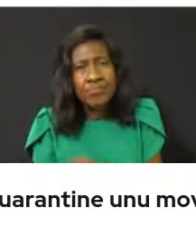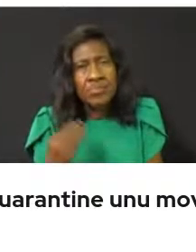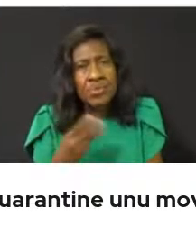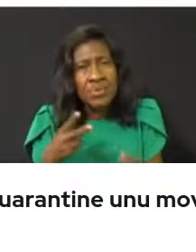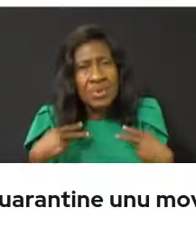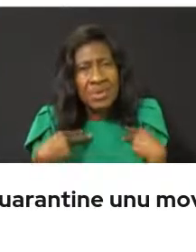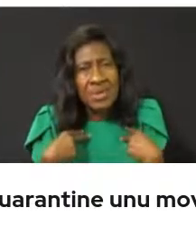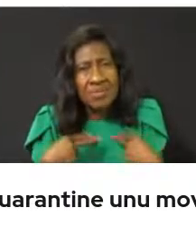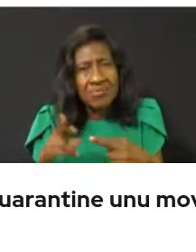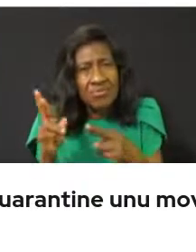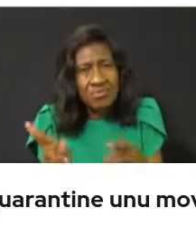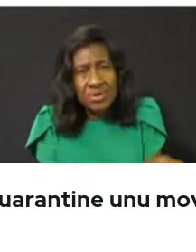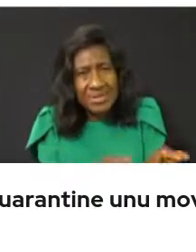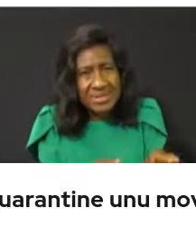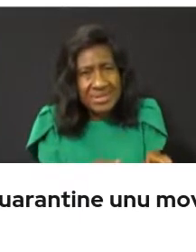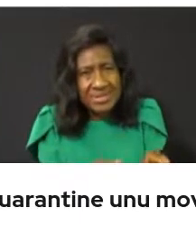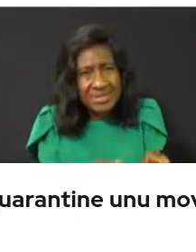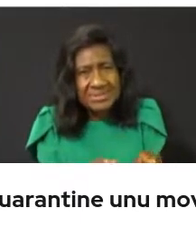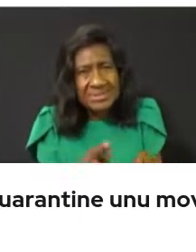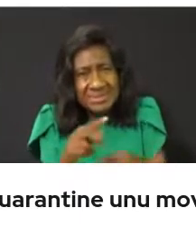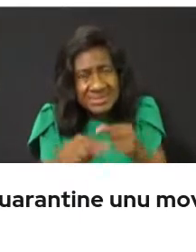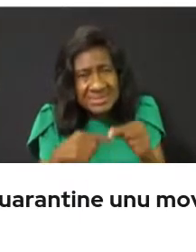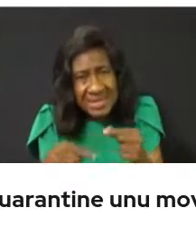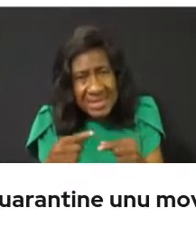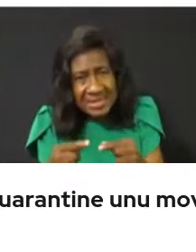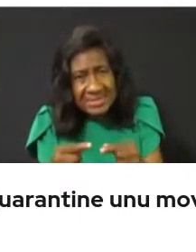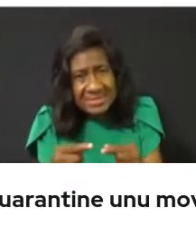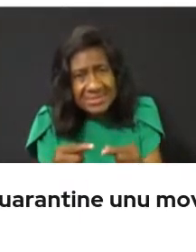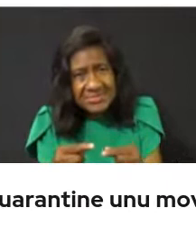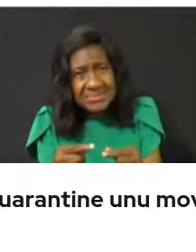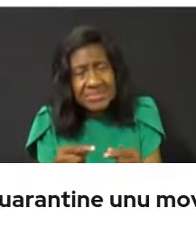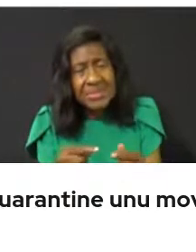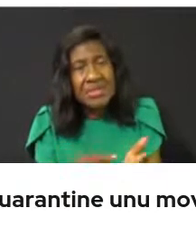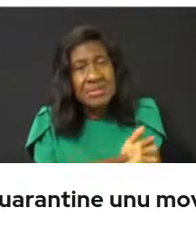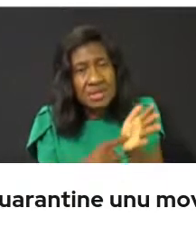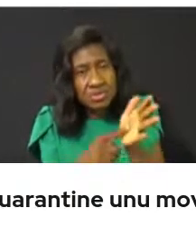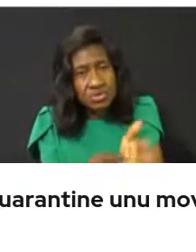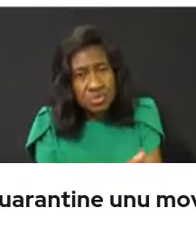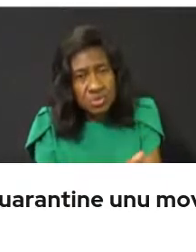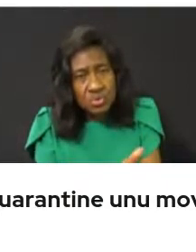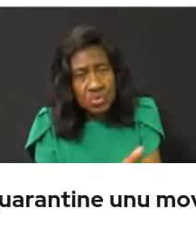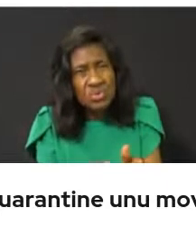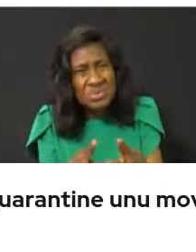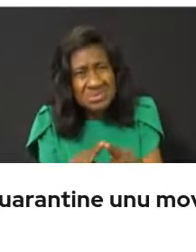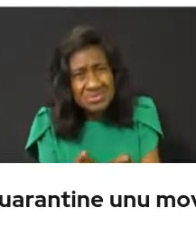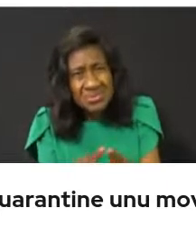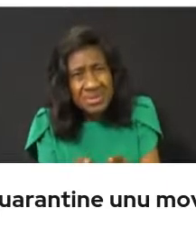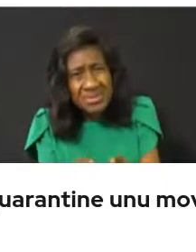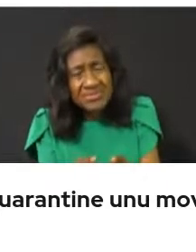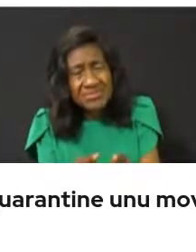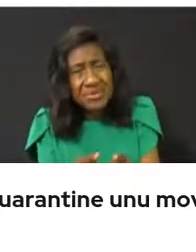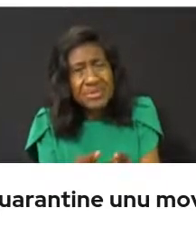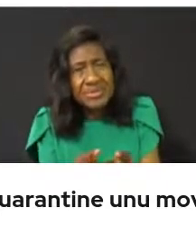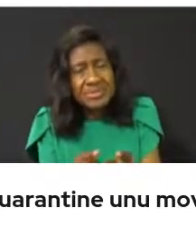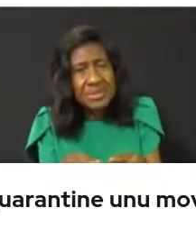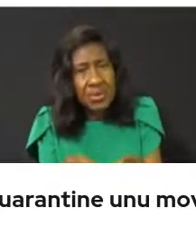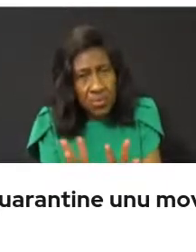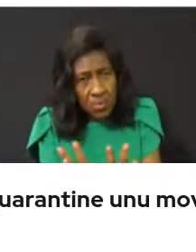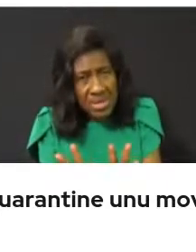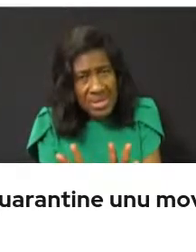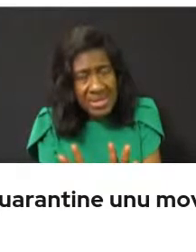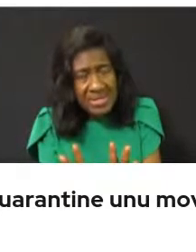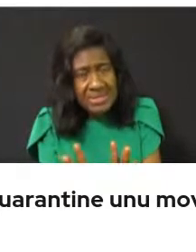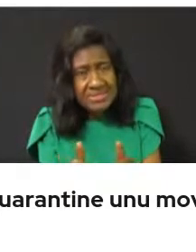have readiness indicators. These are individual components of each broad category for which conditions